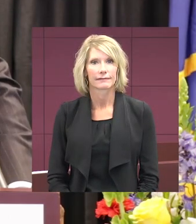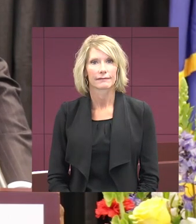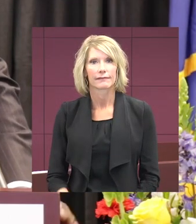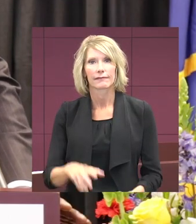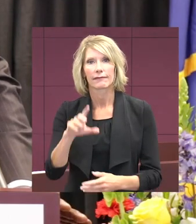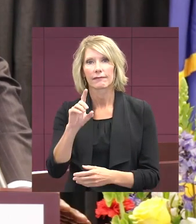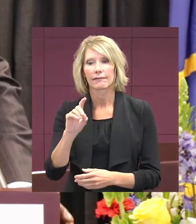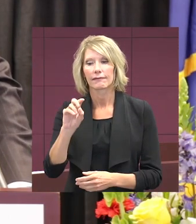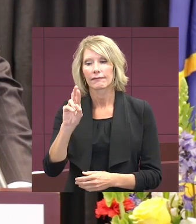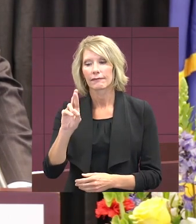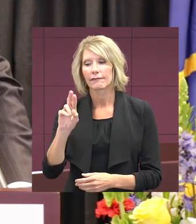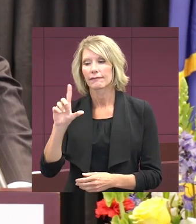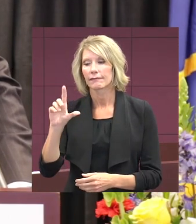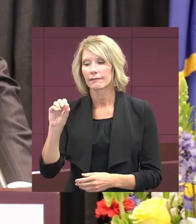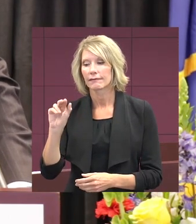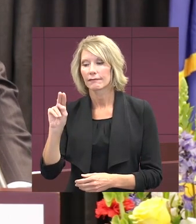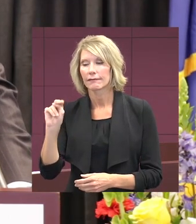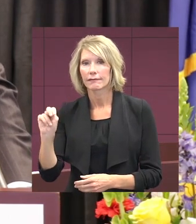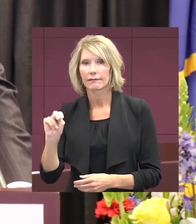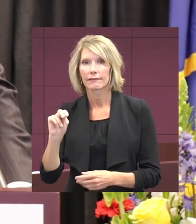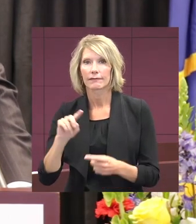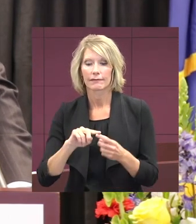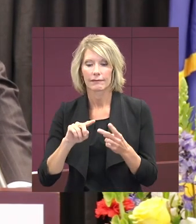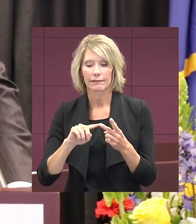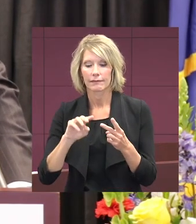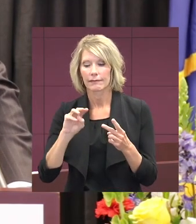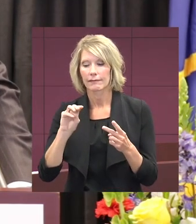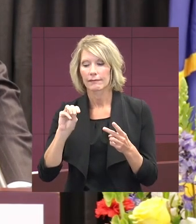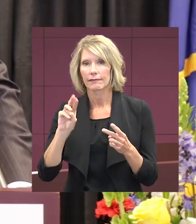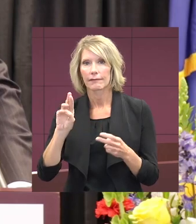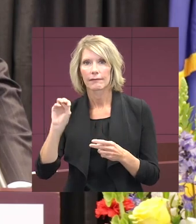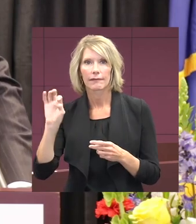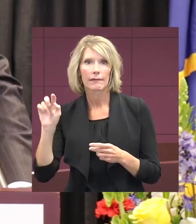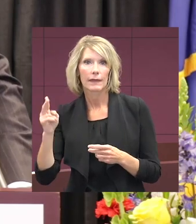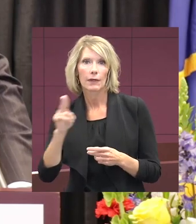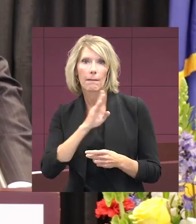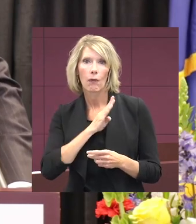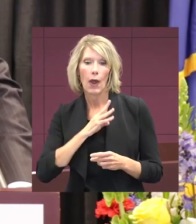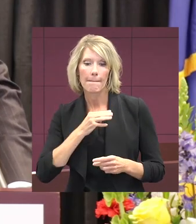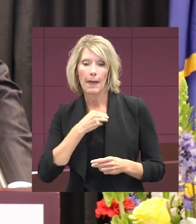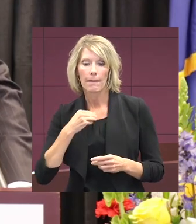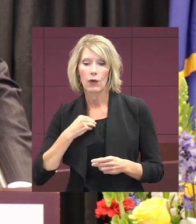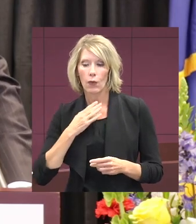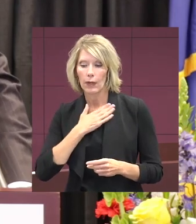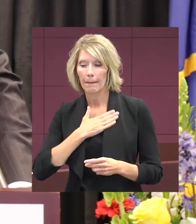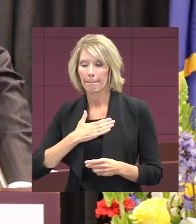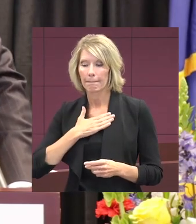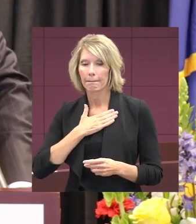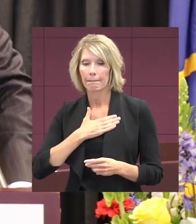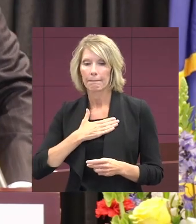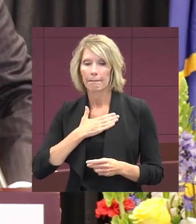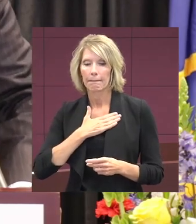Dr. Logan, Mr. Smith, board member, would you please